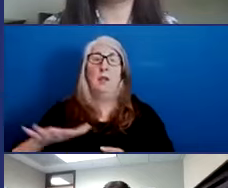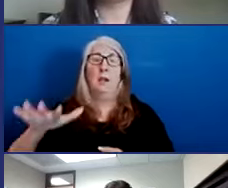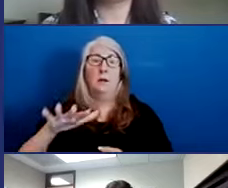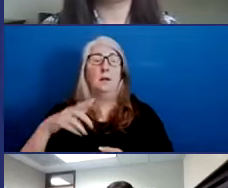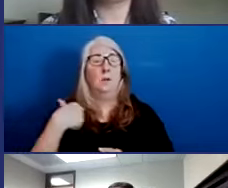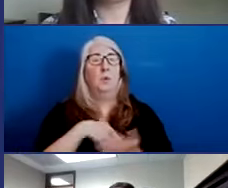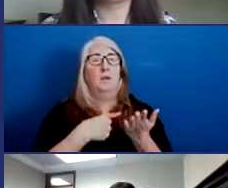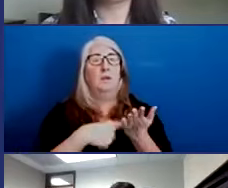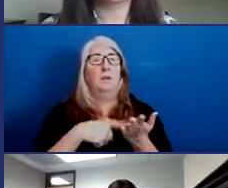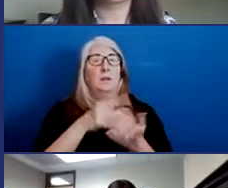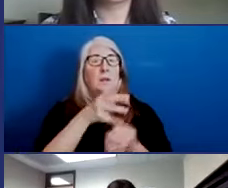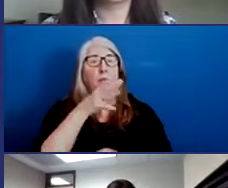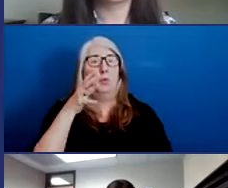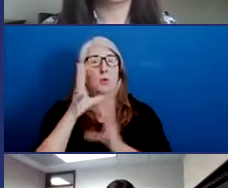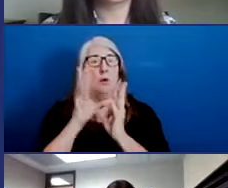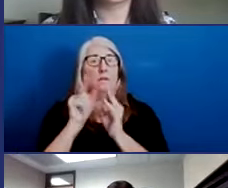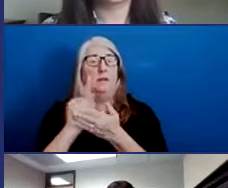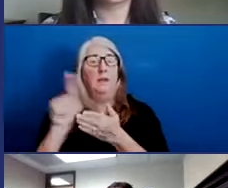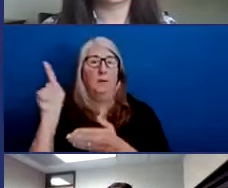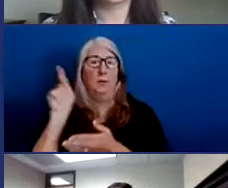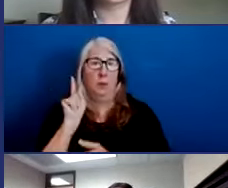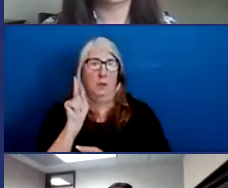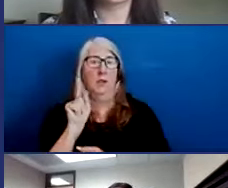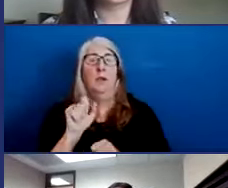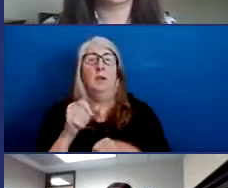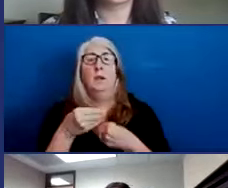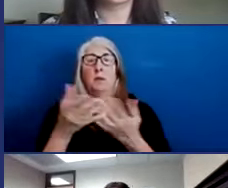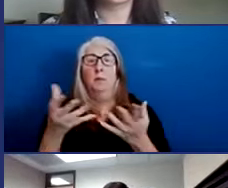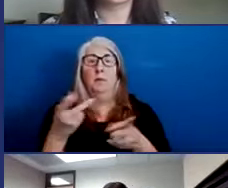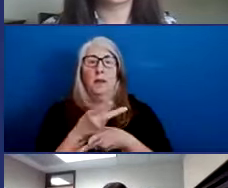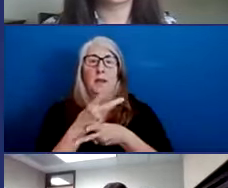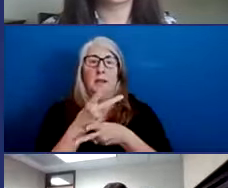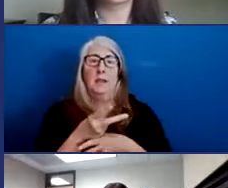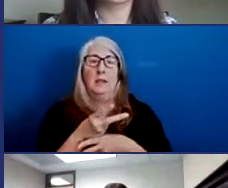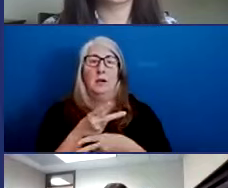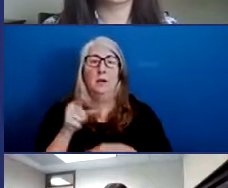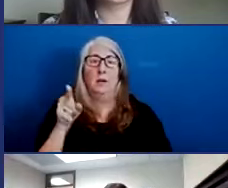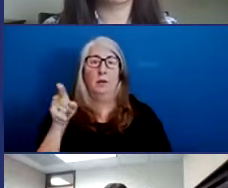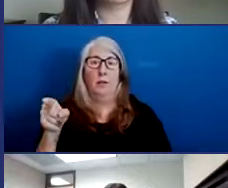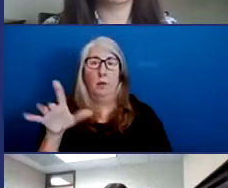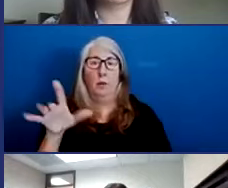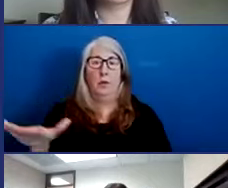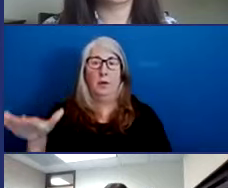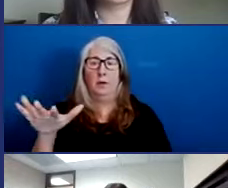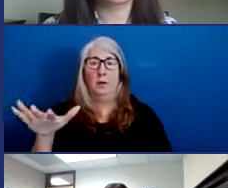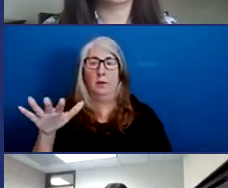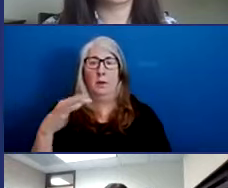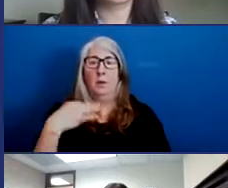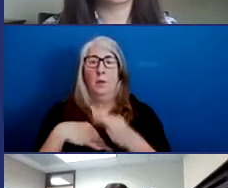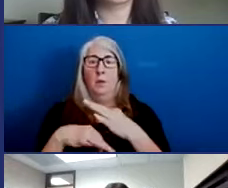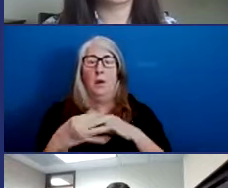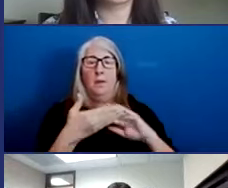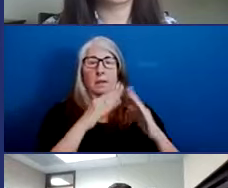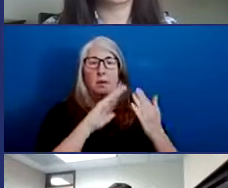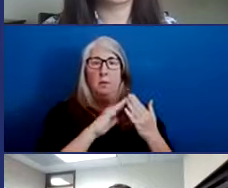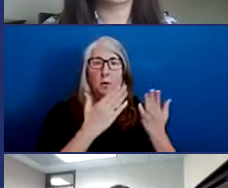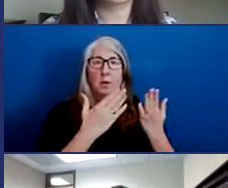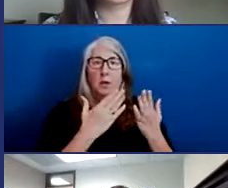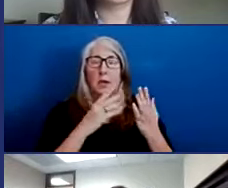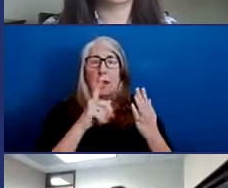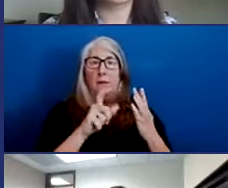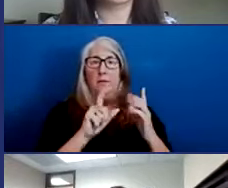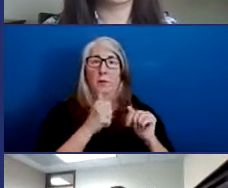conference last week. That could provide care locally instead of the community being asked to go elsewhere to seek